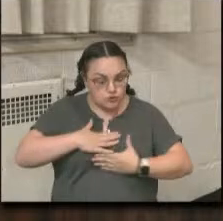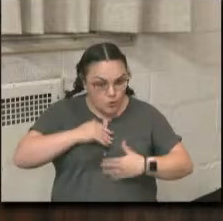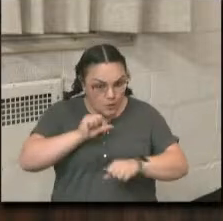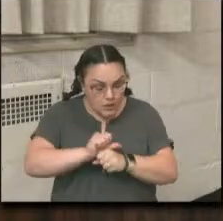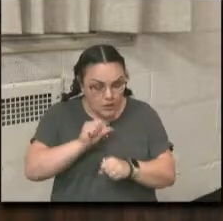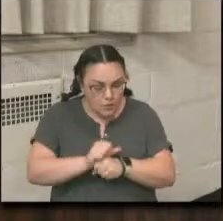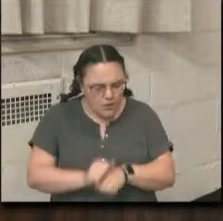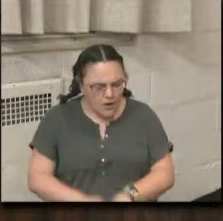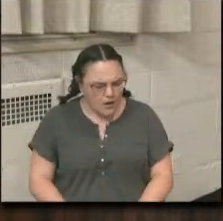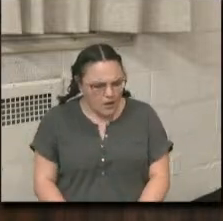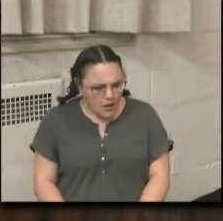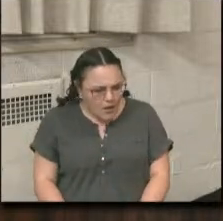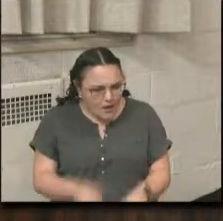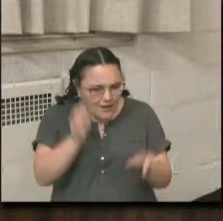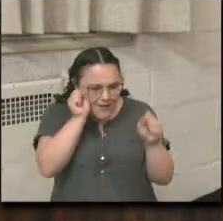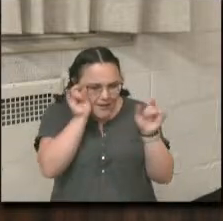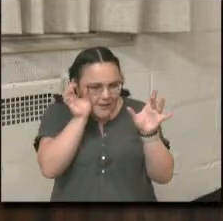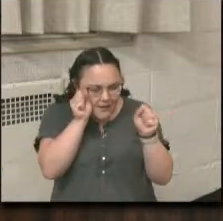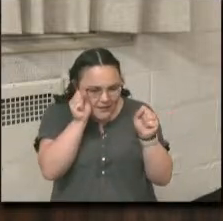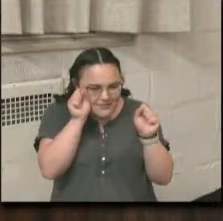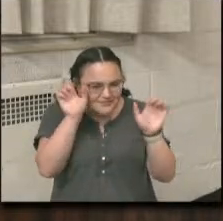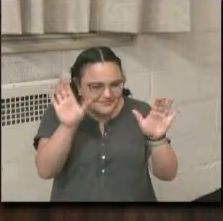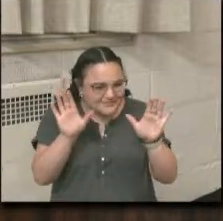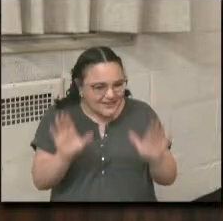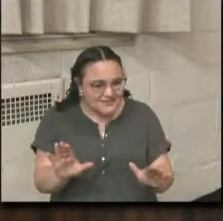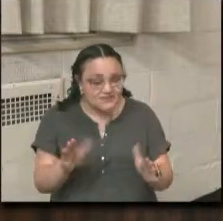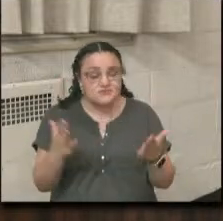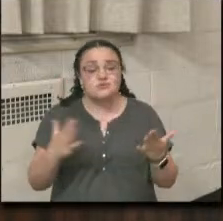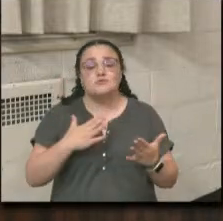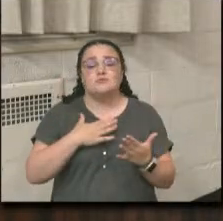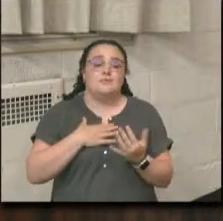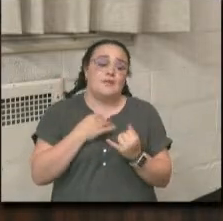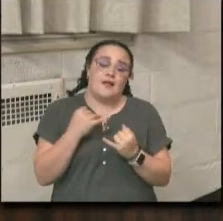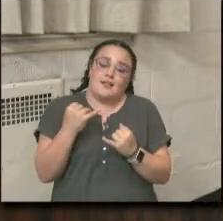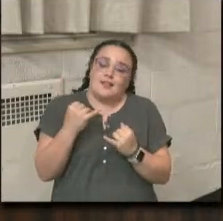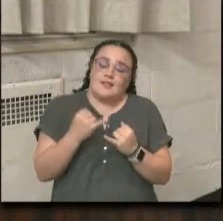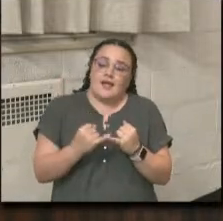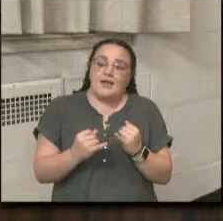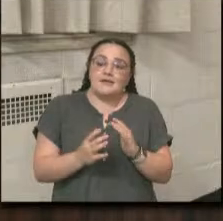That's tremendous. So, since this is my last